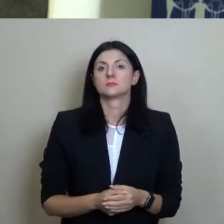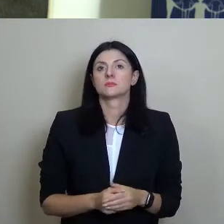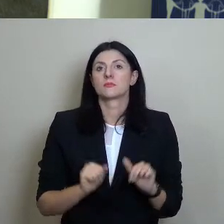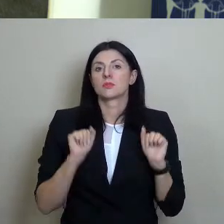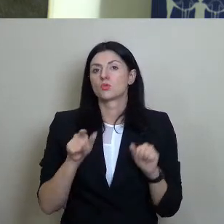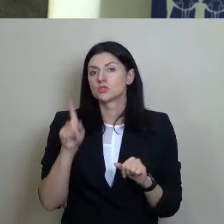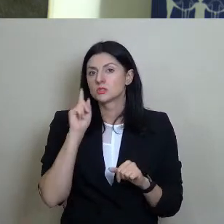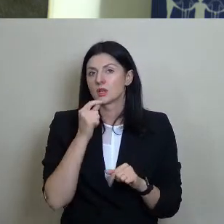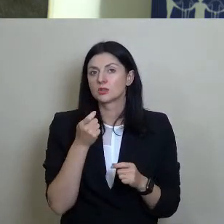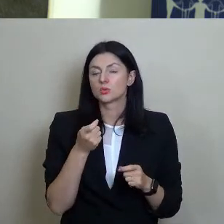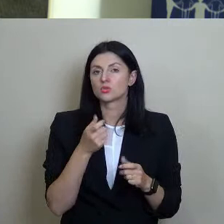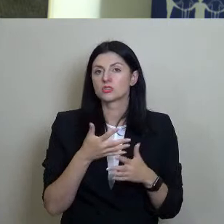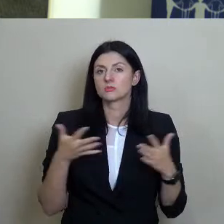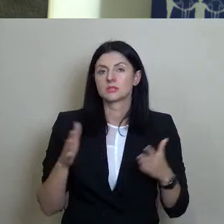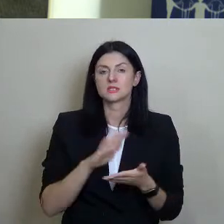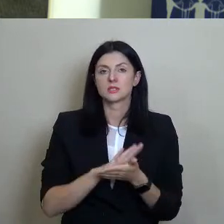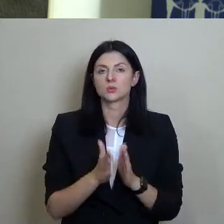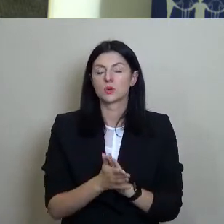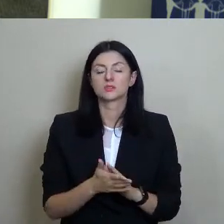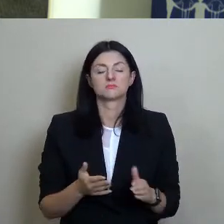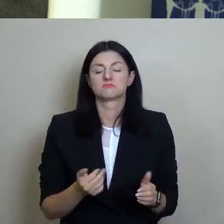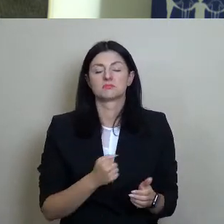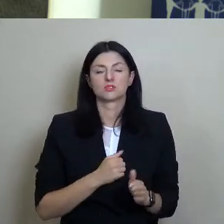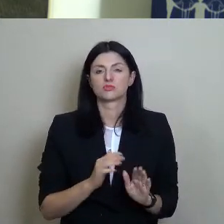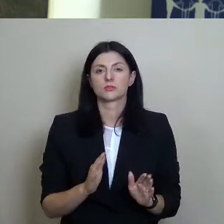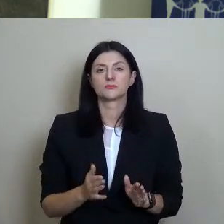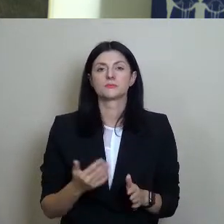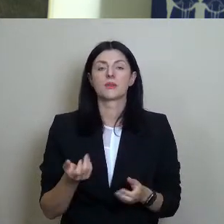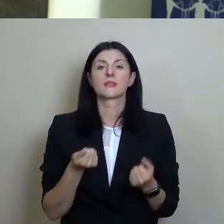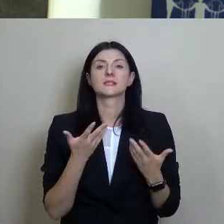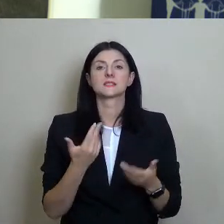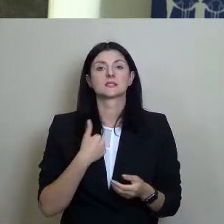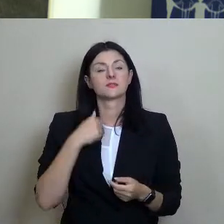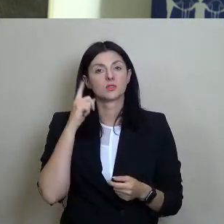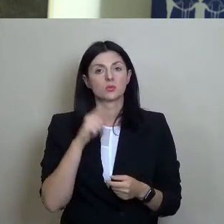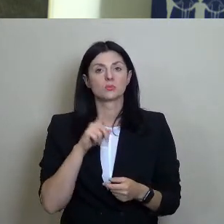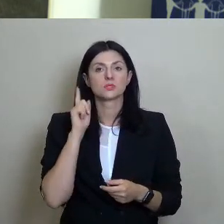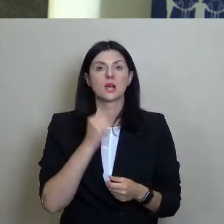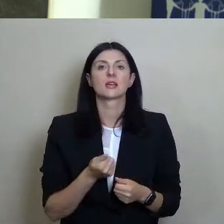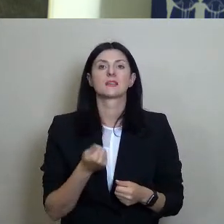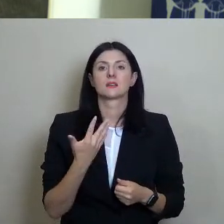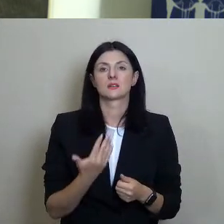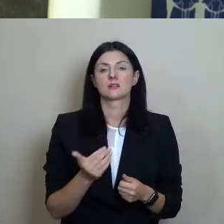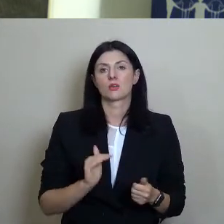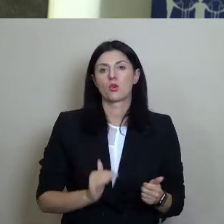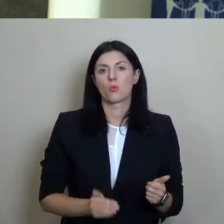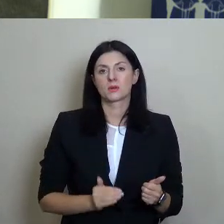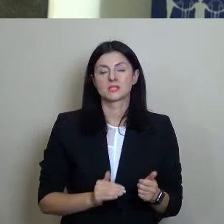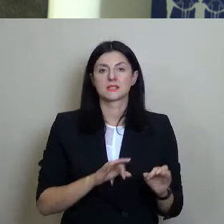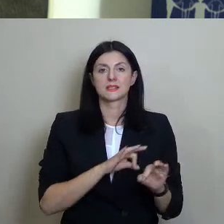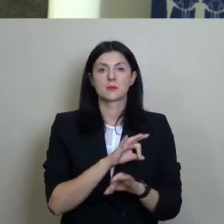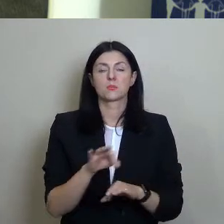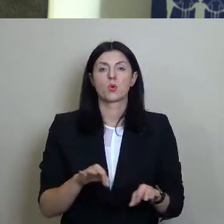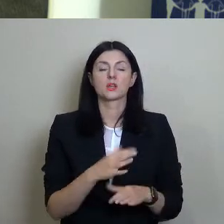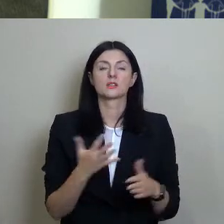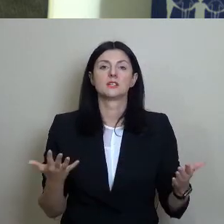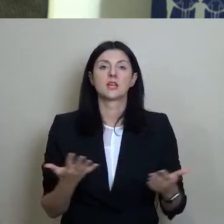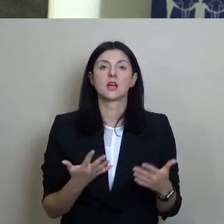some tools on the central level? No, I haven't heard anything about it. I know that there are several commercial